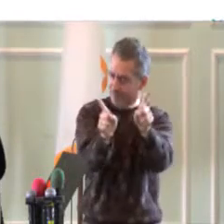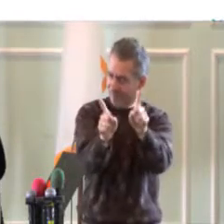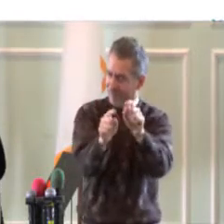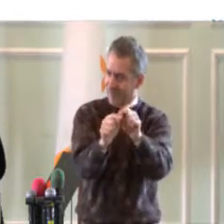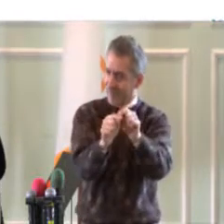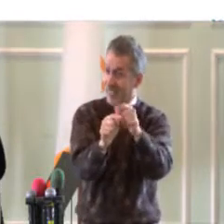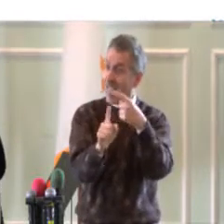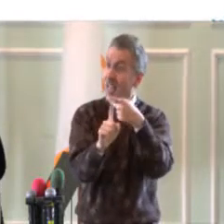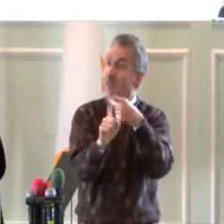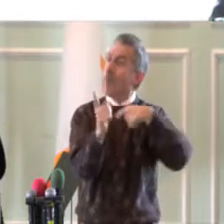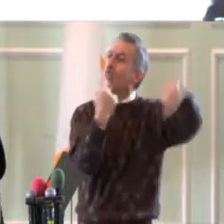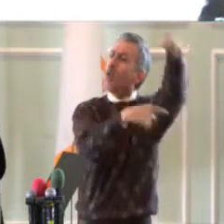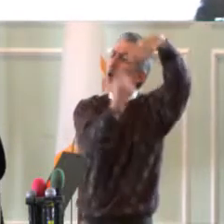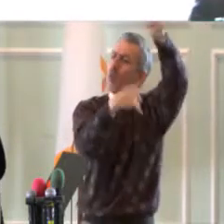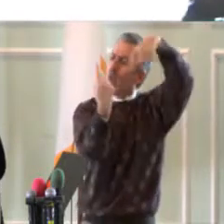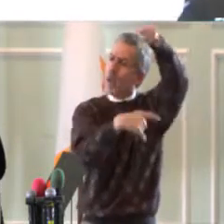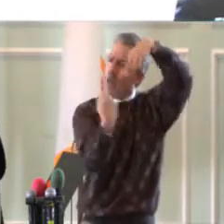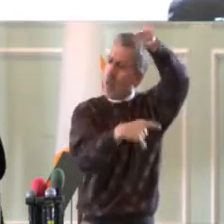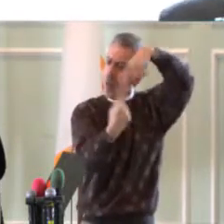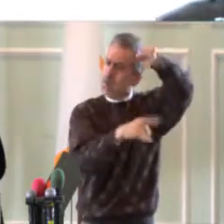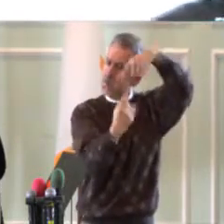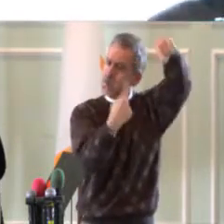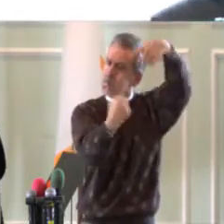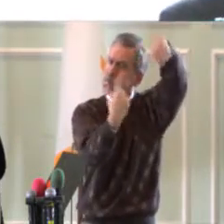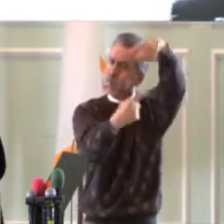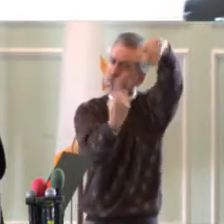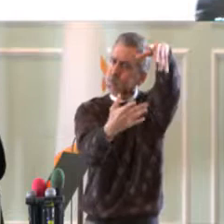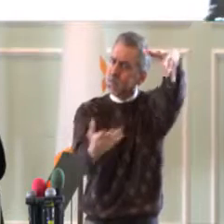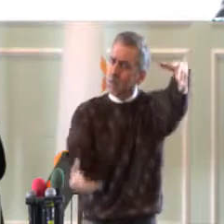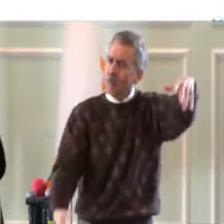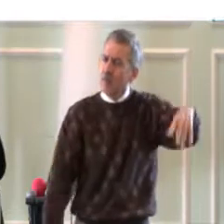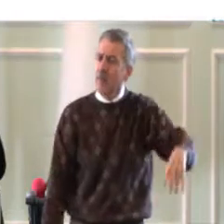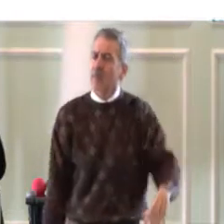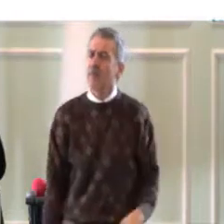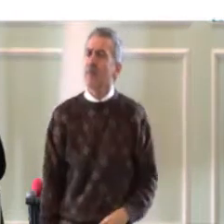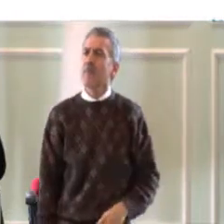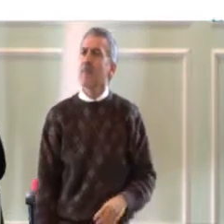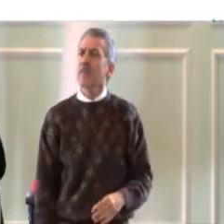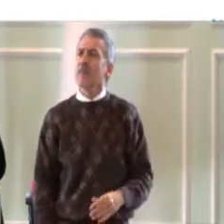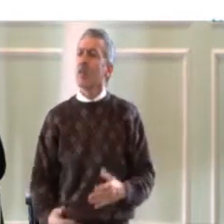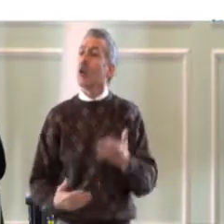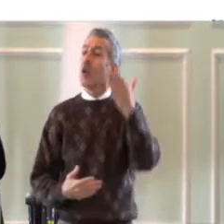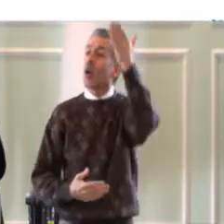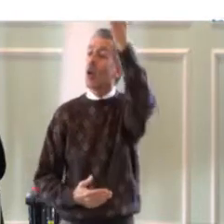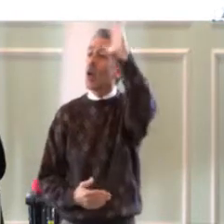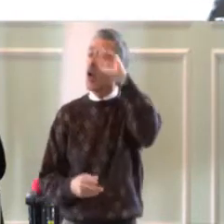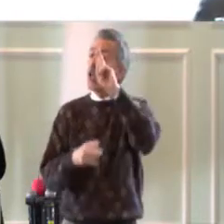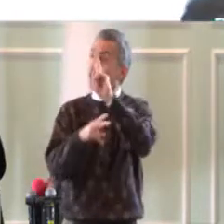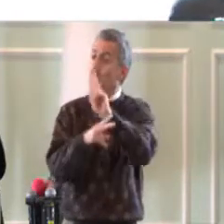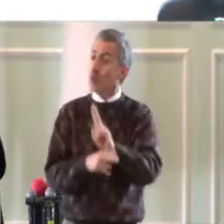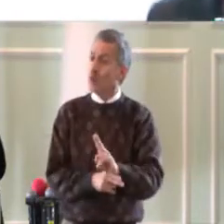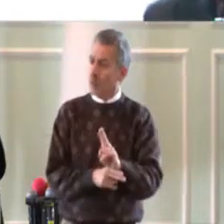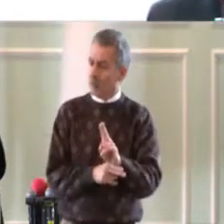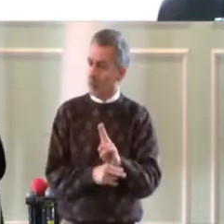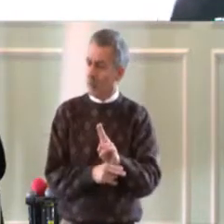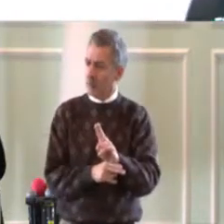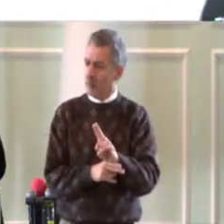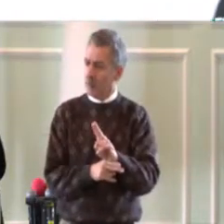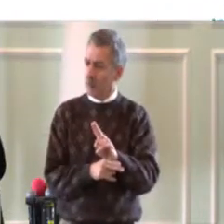whirlwind. What does God use to answer Job? What is a